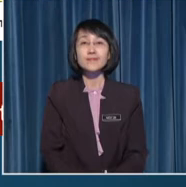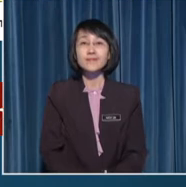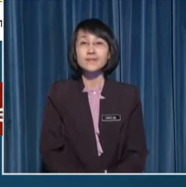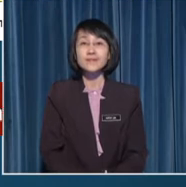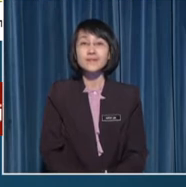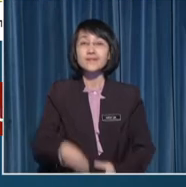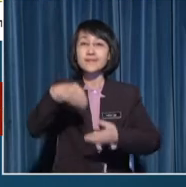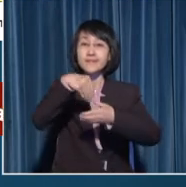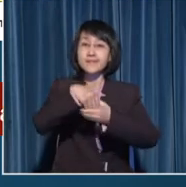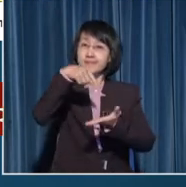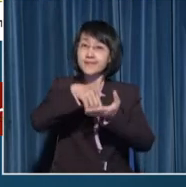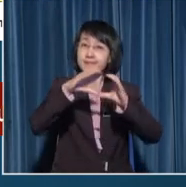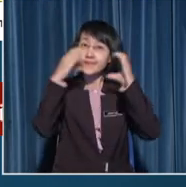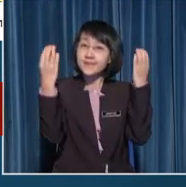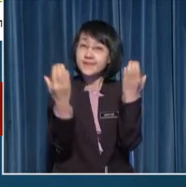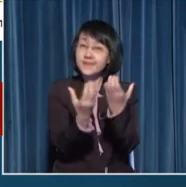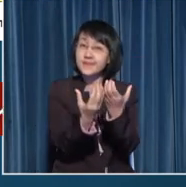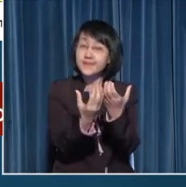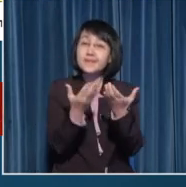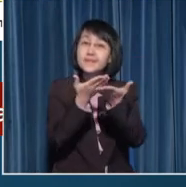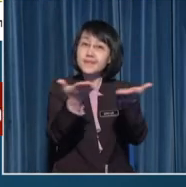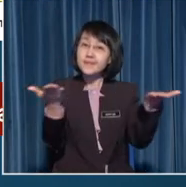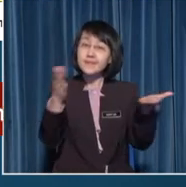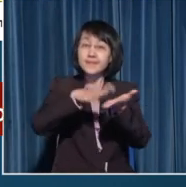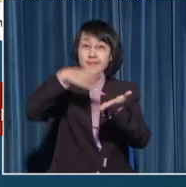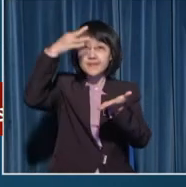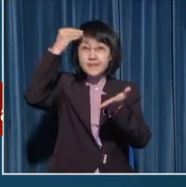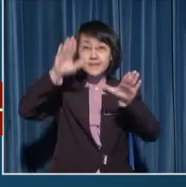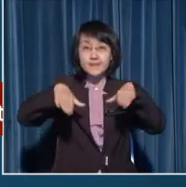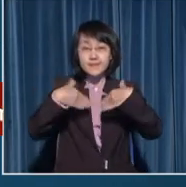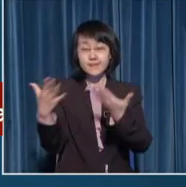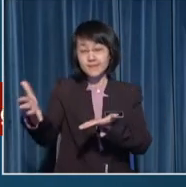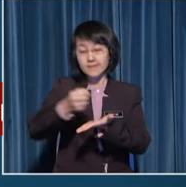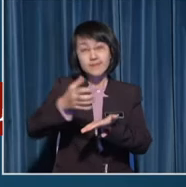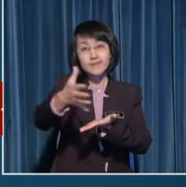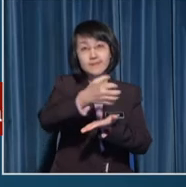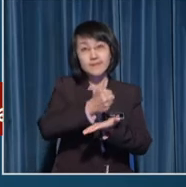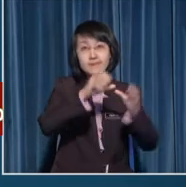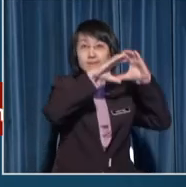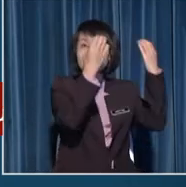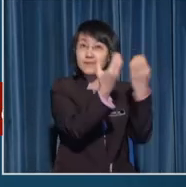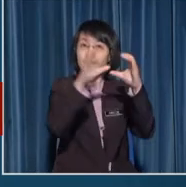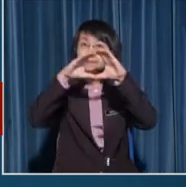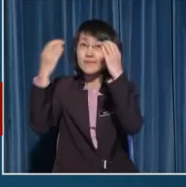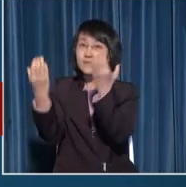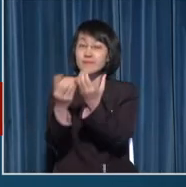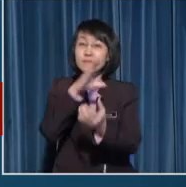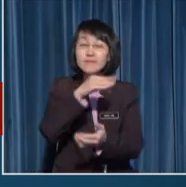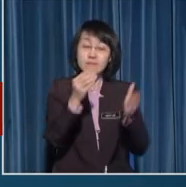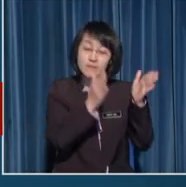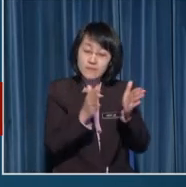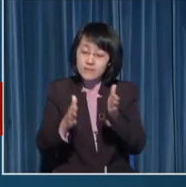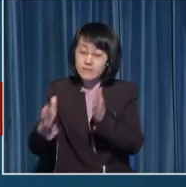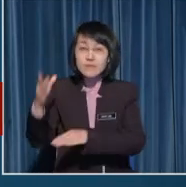In this session, you will learn how to collect, classify, and sort